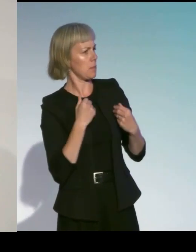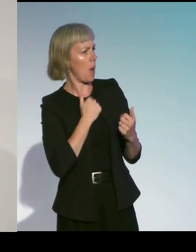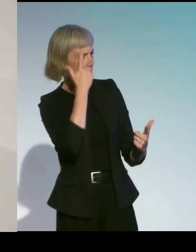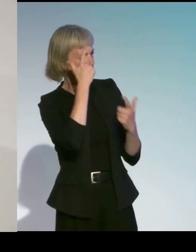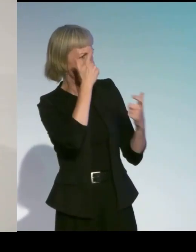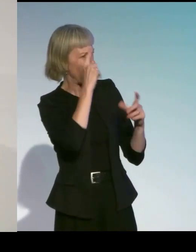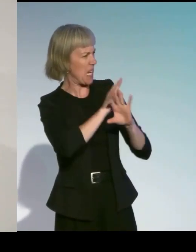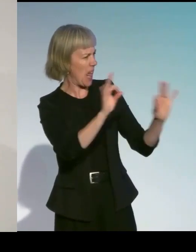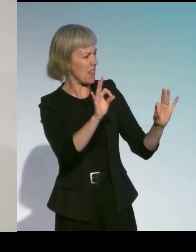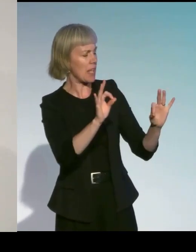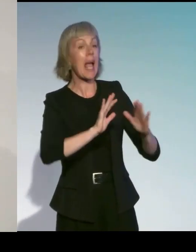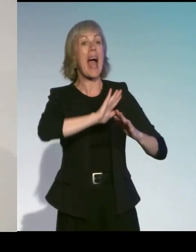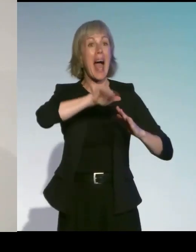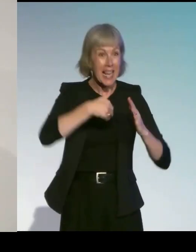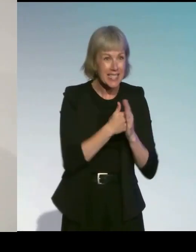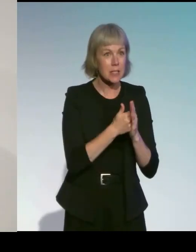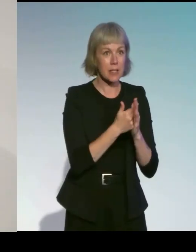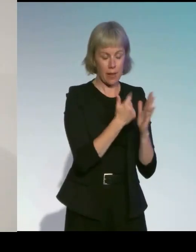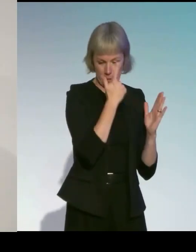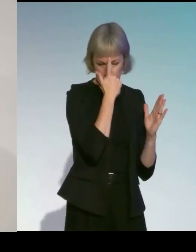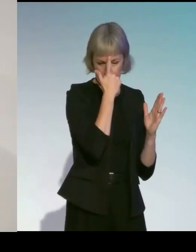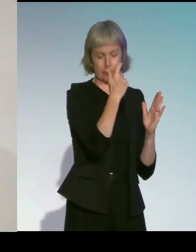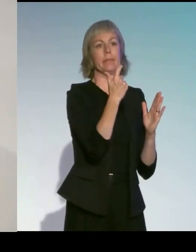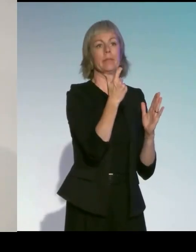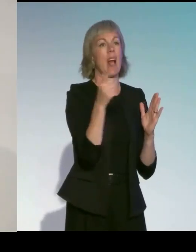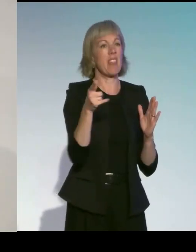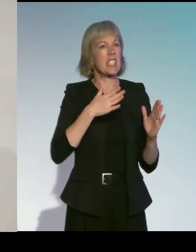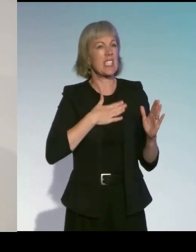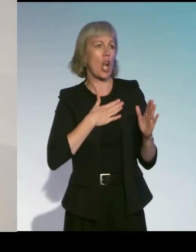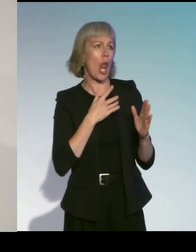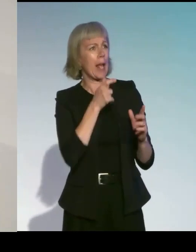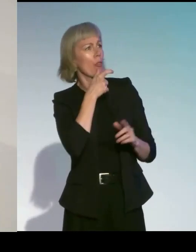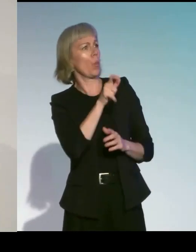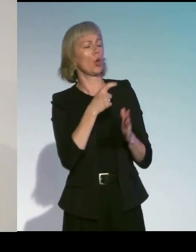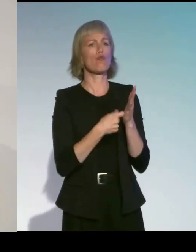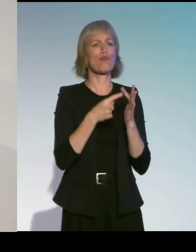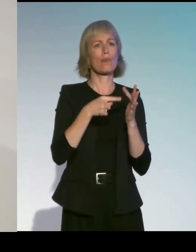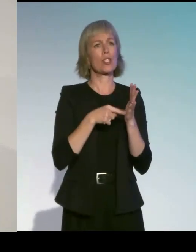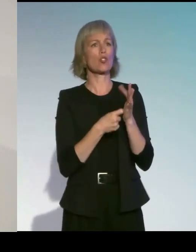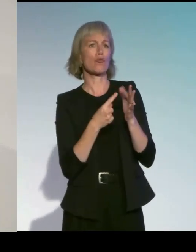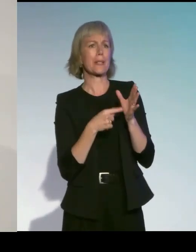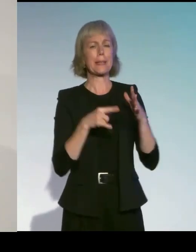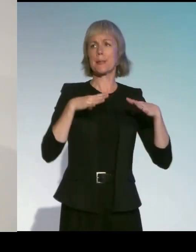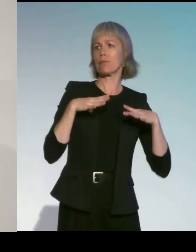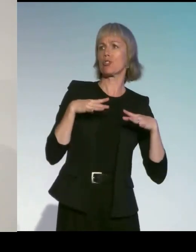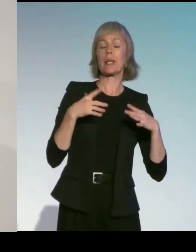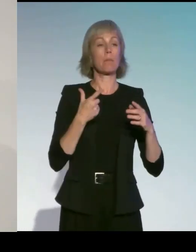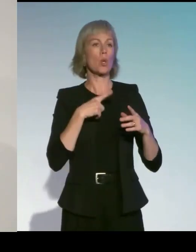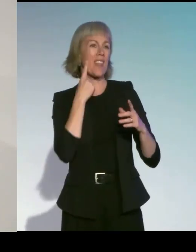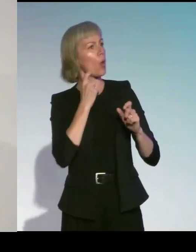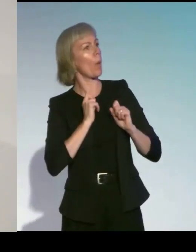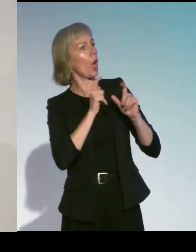proposal until they didn't even like the word retreat because they thought that we're going to the beach to